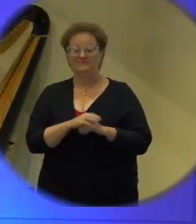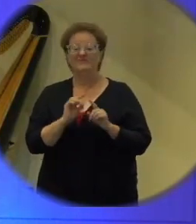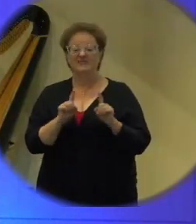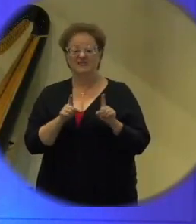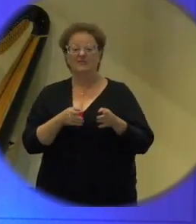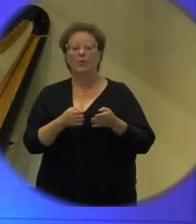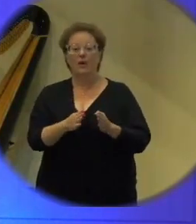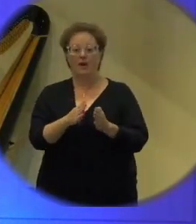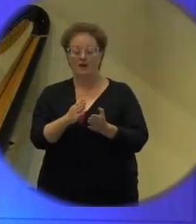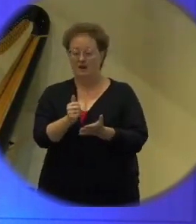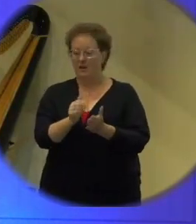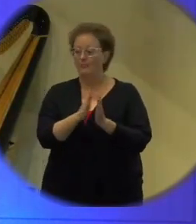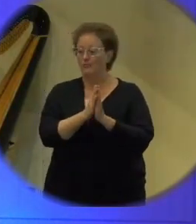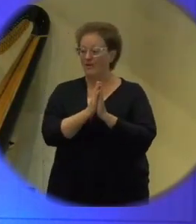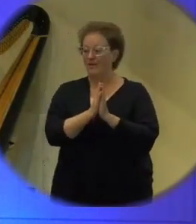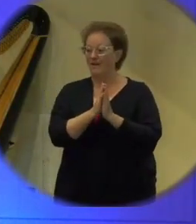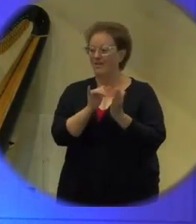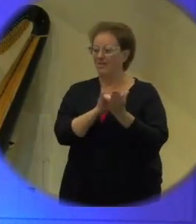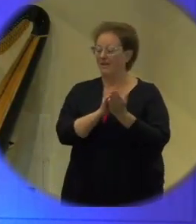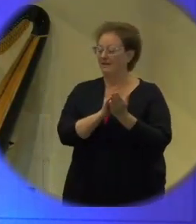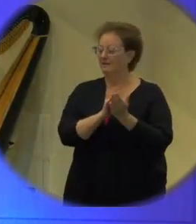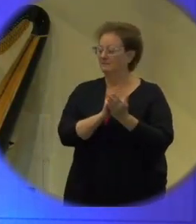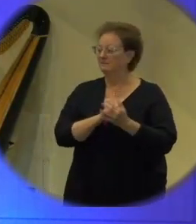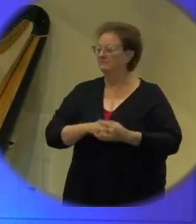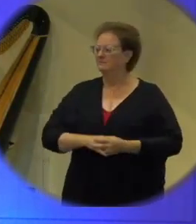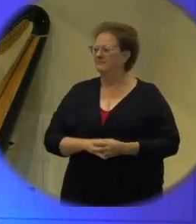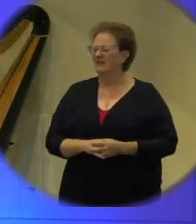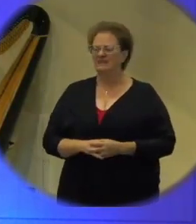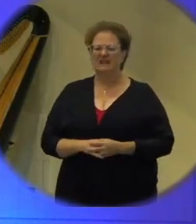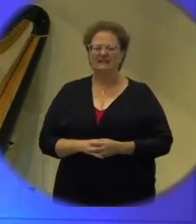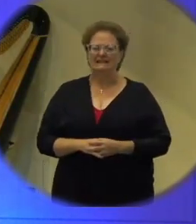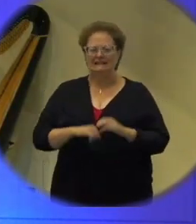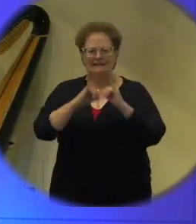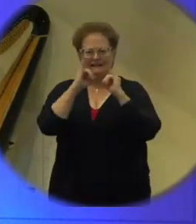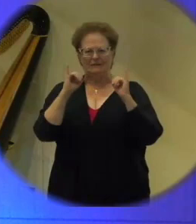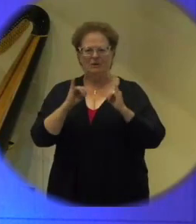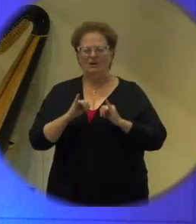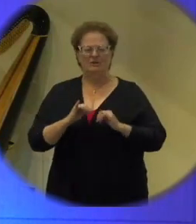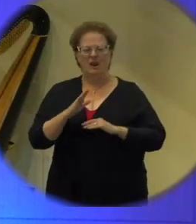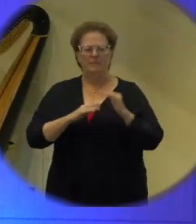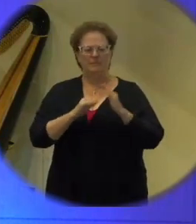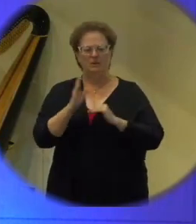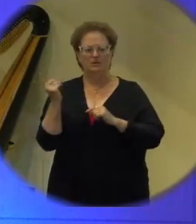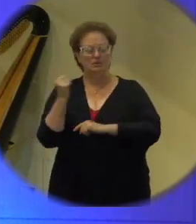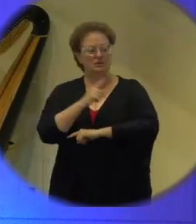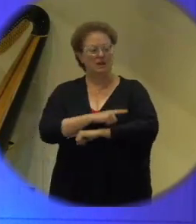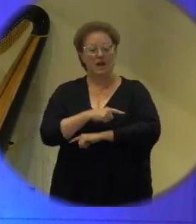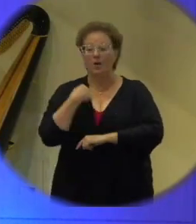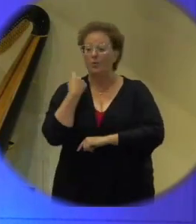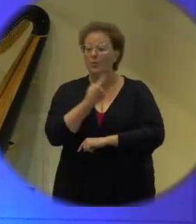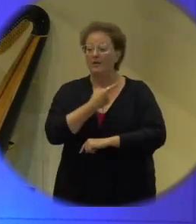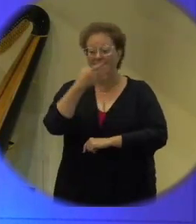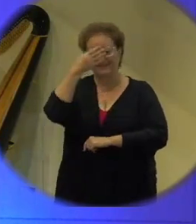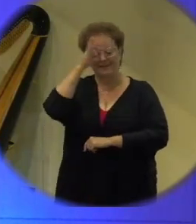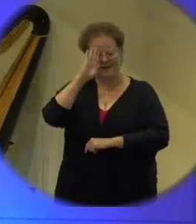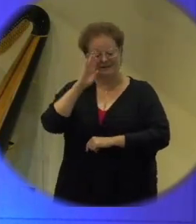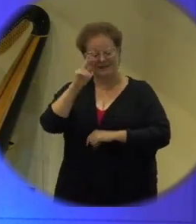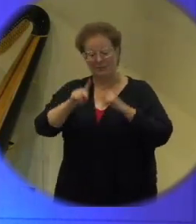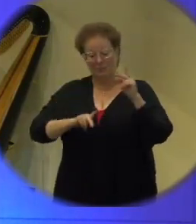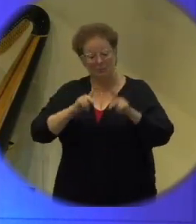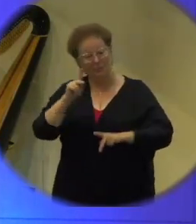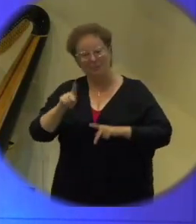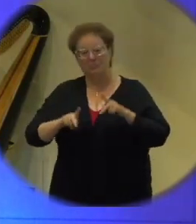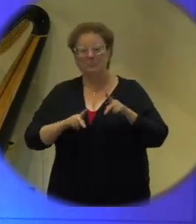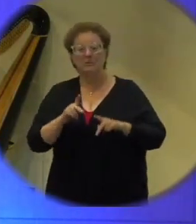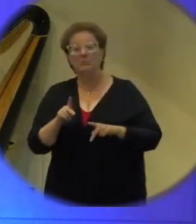prayer. And it's kind of the image I want to build into you today in our message. We are God's people, like we've been